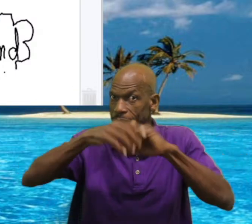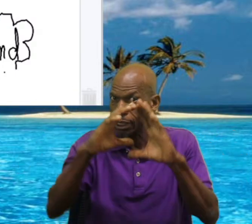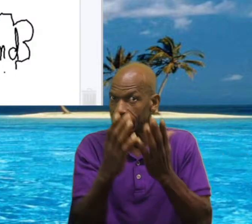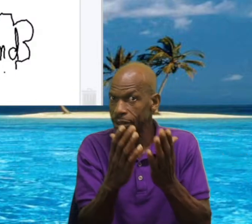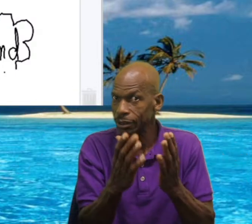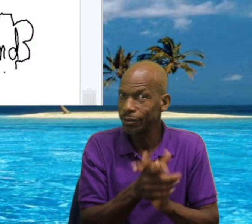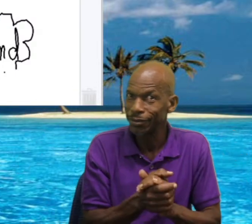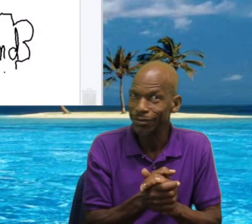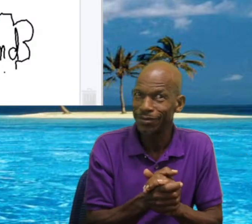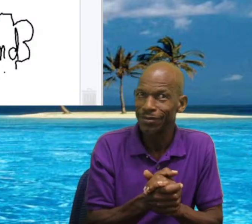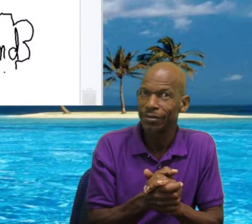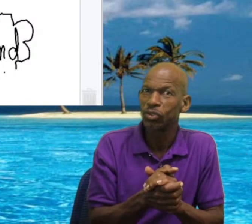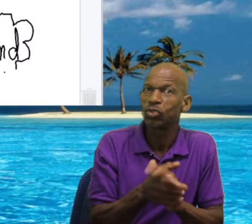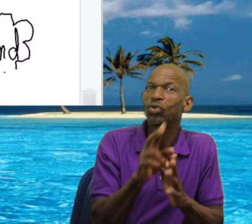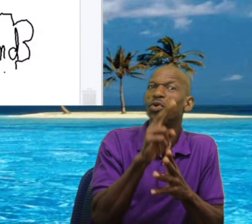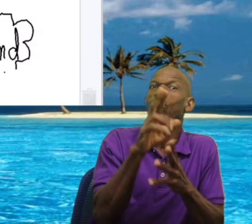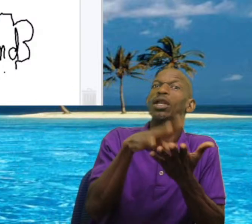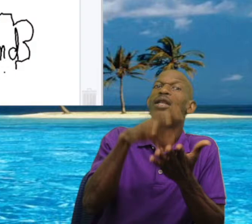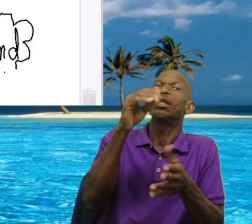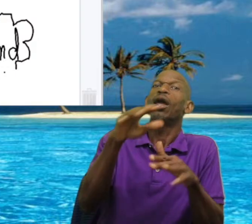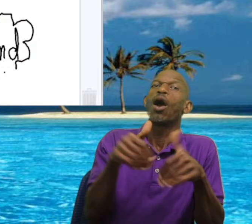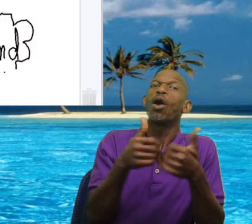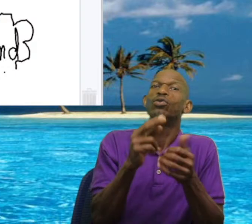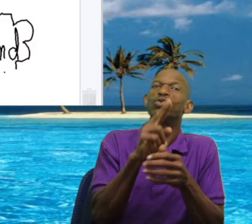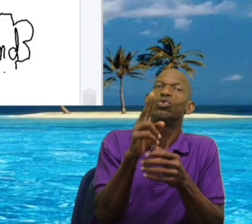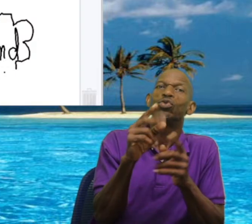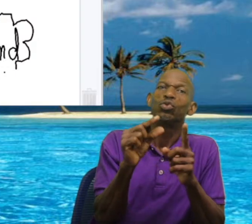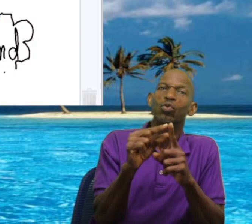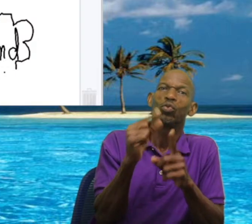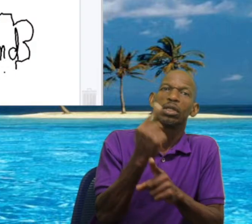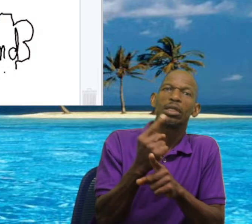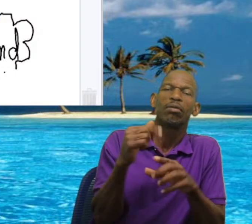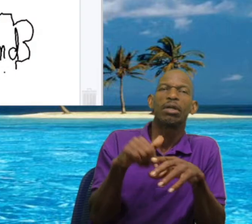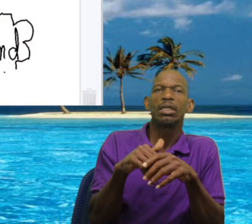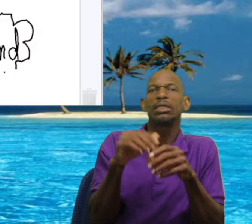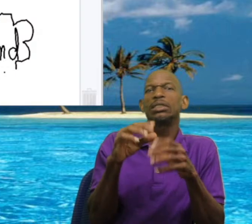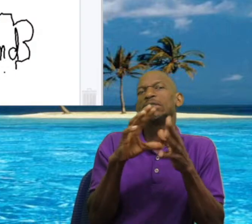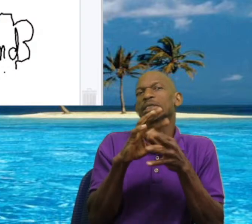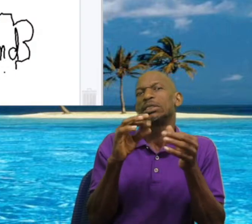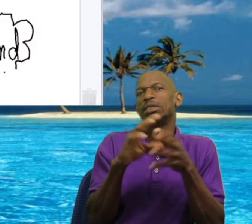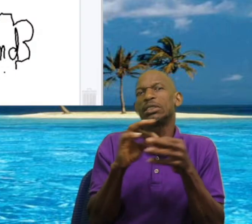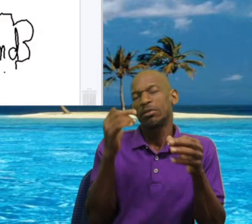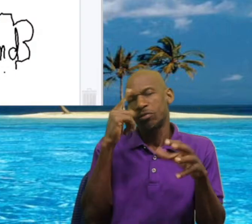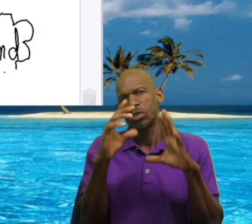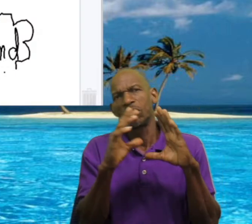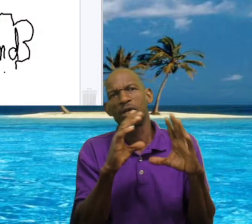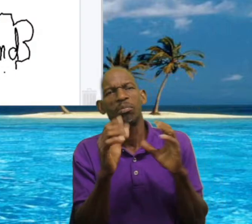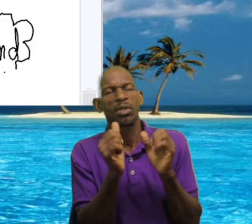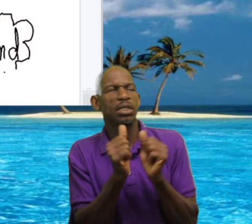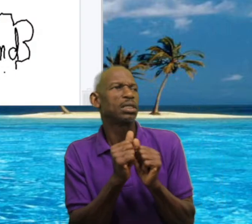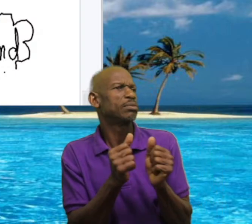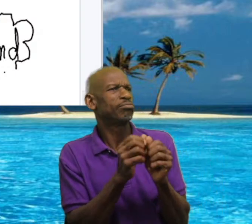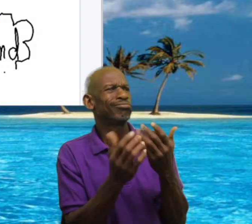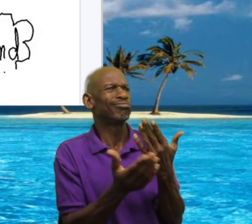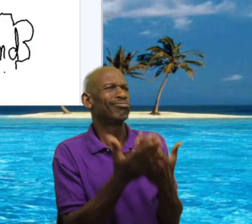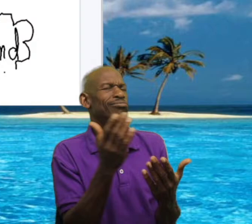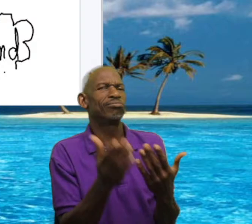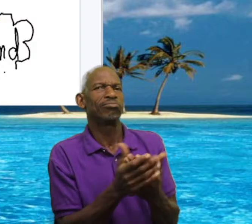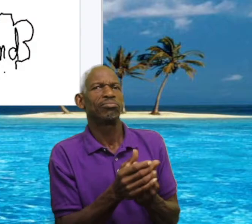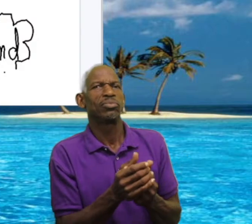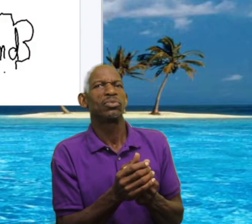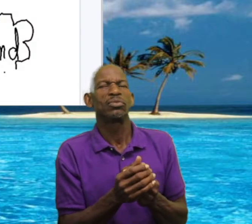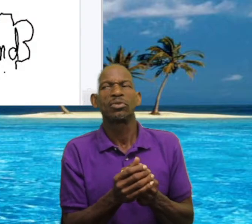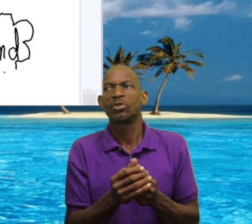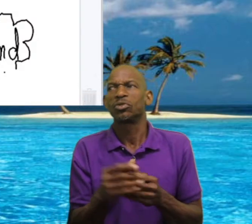is to teach you how to use our words in sentences so that you could communicate clearly, right? So we did this last week. So